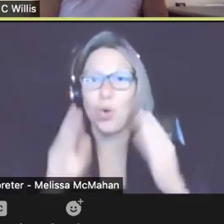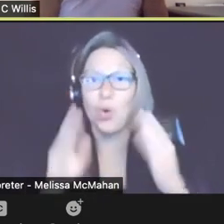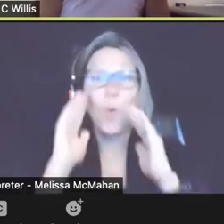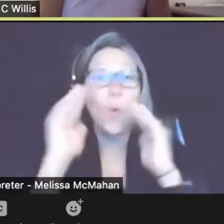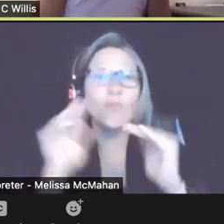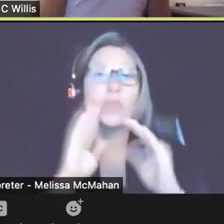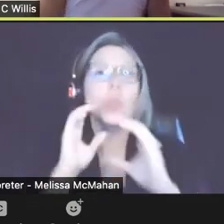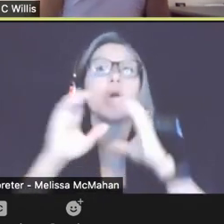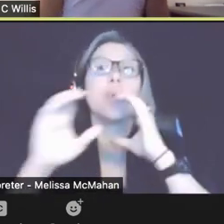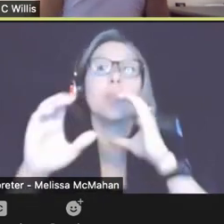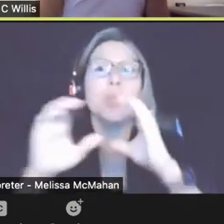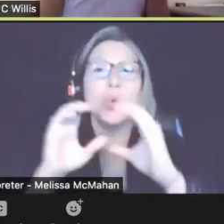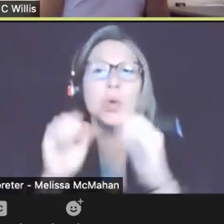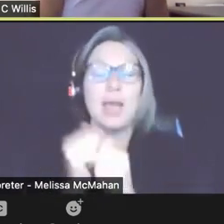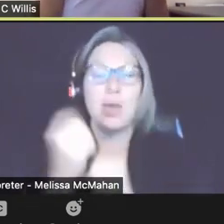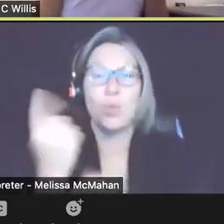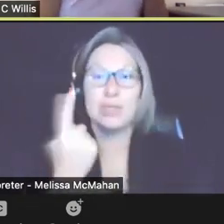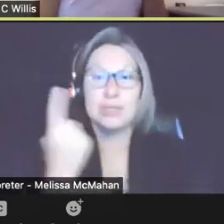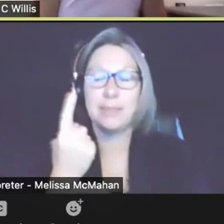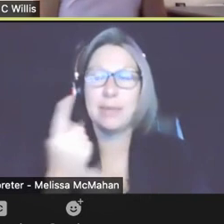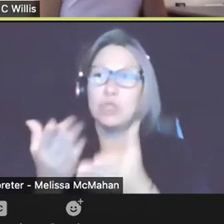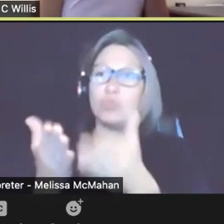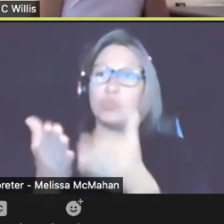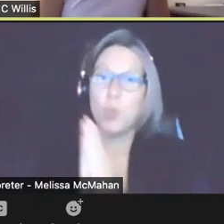with someone to make that request.